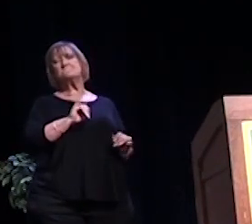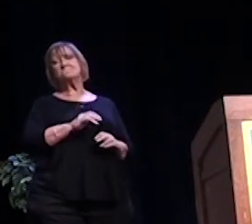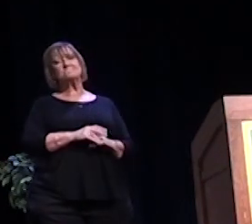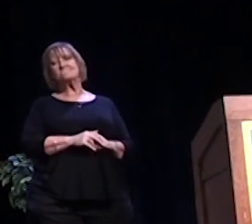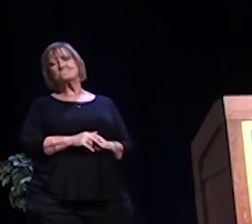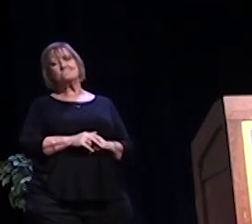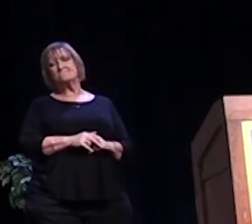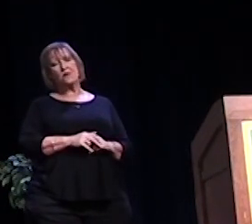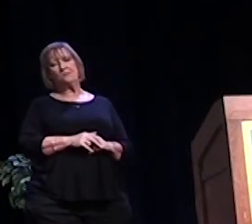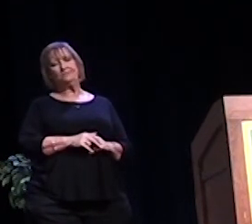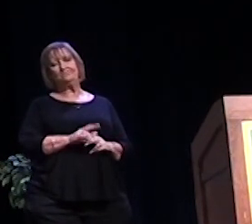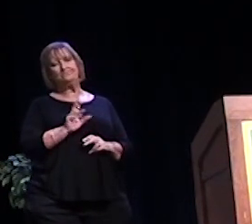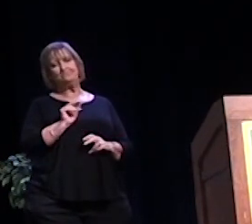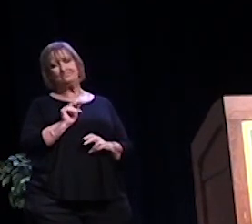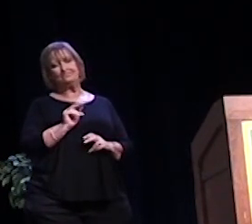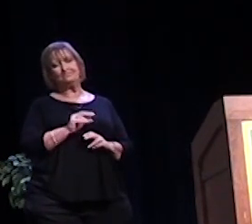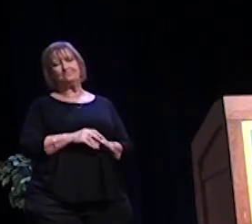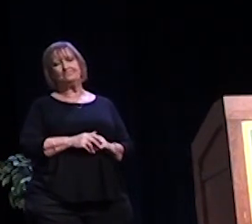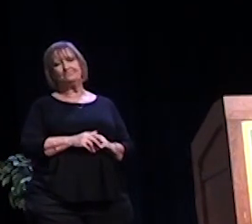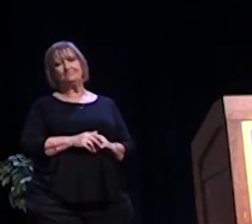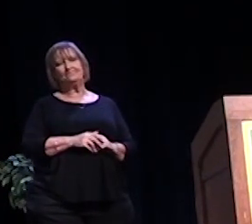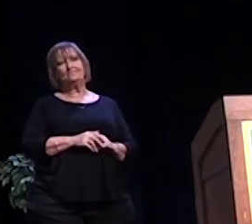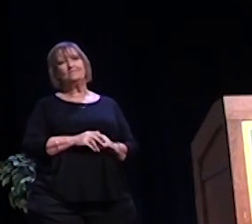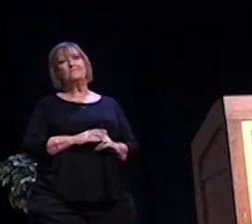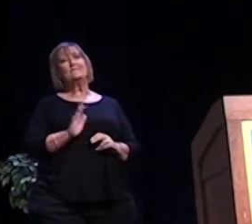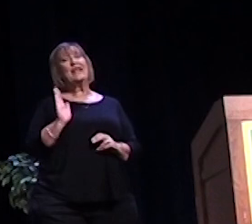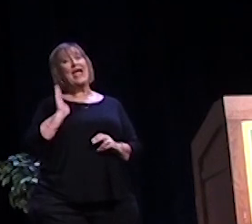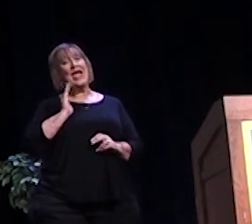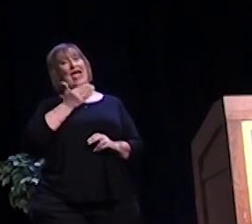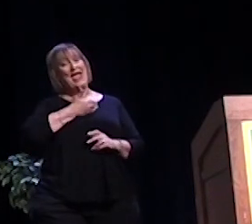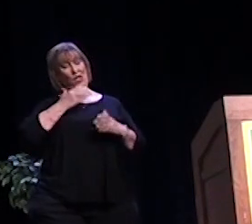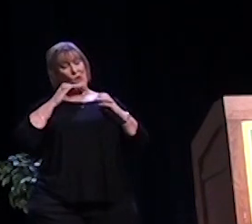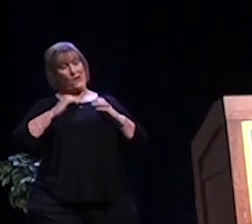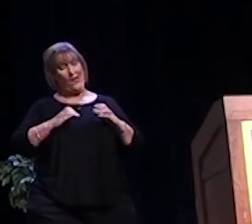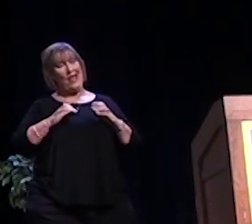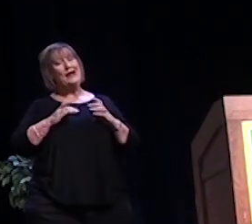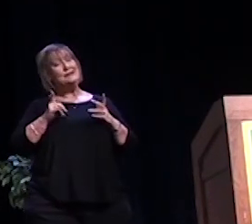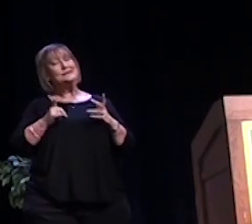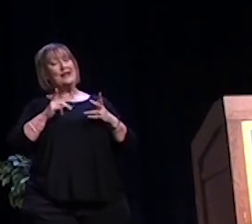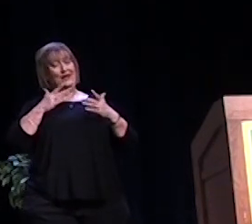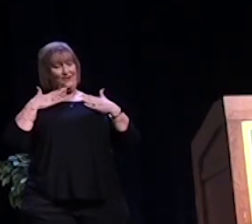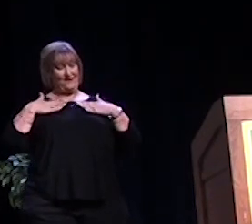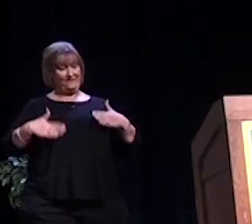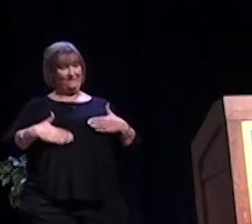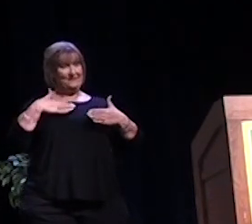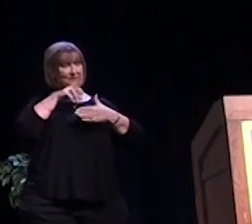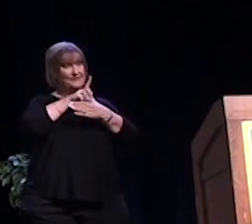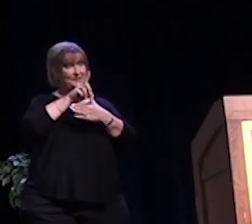family. The reason for that is because of their disabling physical or mental health care issue.